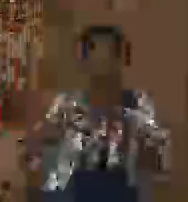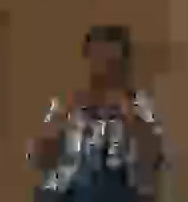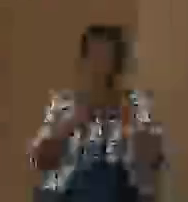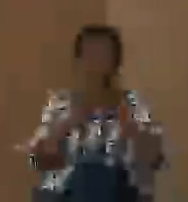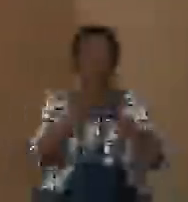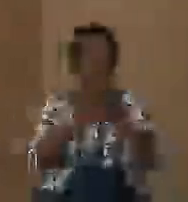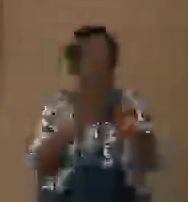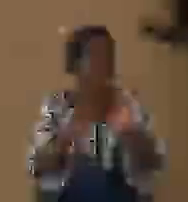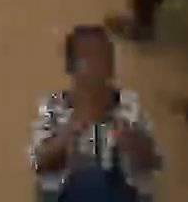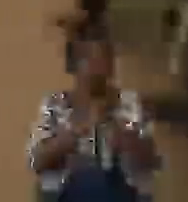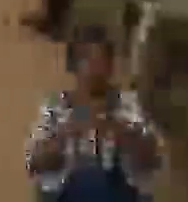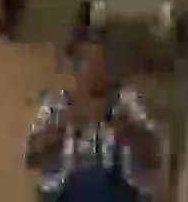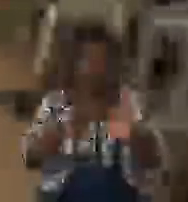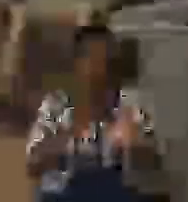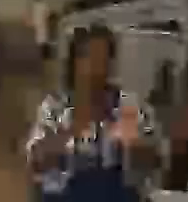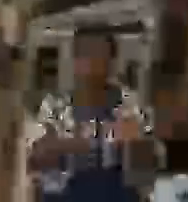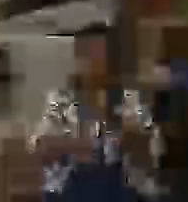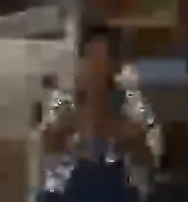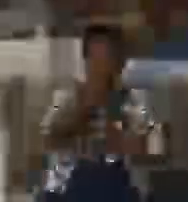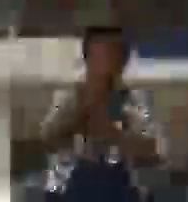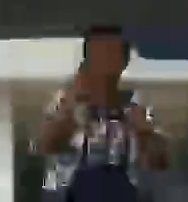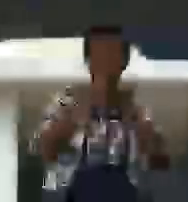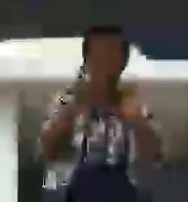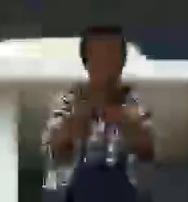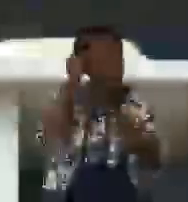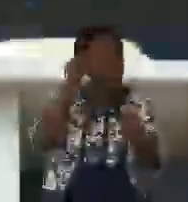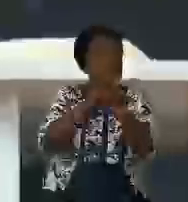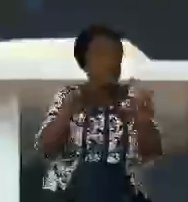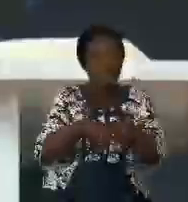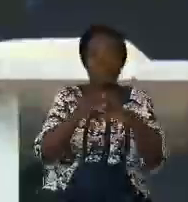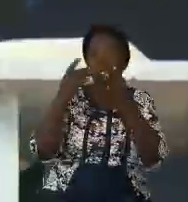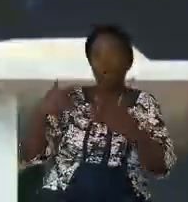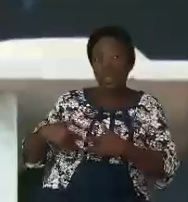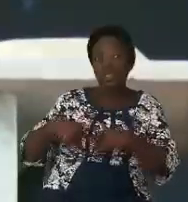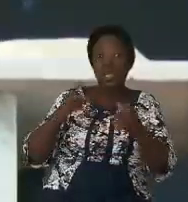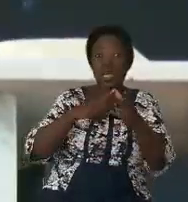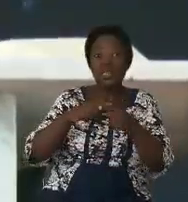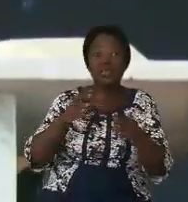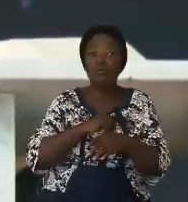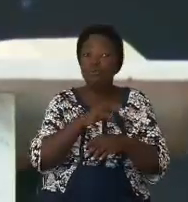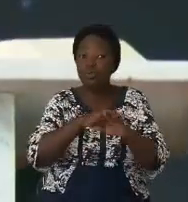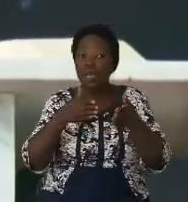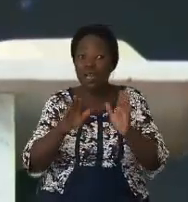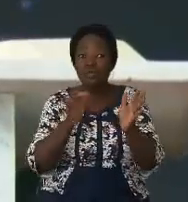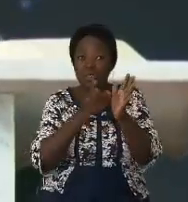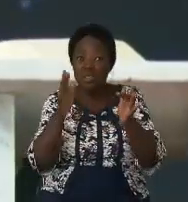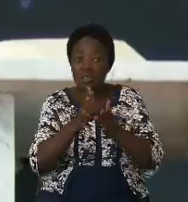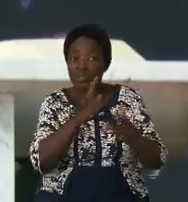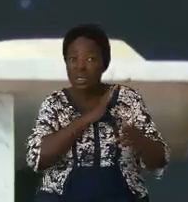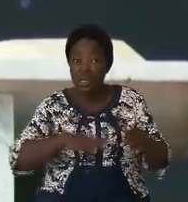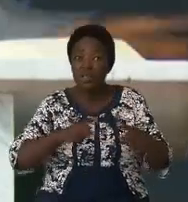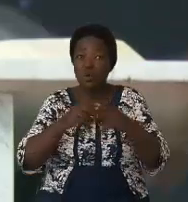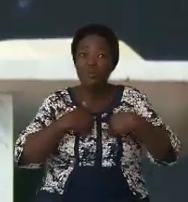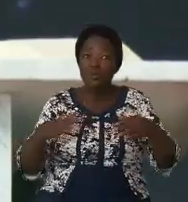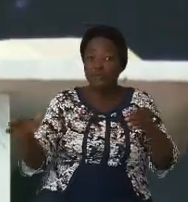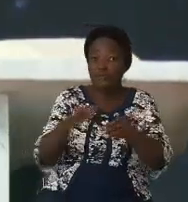don't replace all the vacancy that the evil spirit, evil thought, evil plan, evil